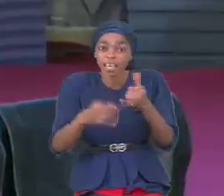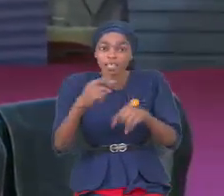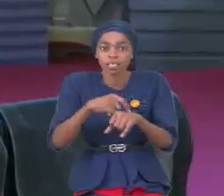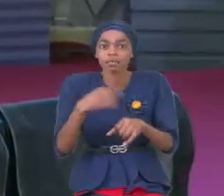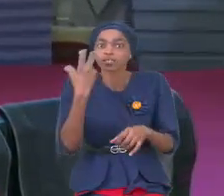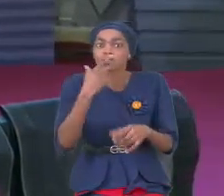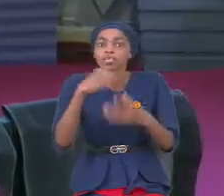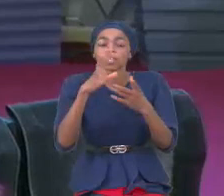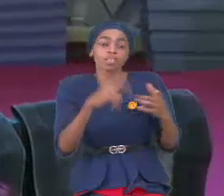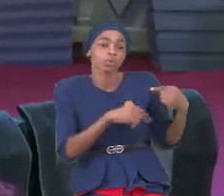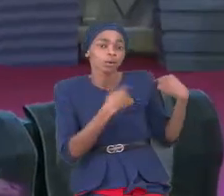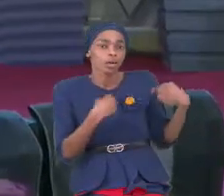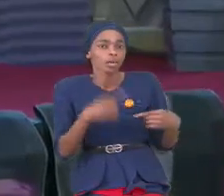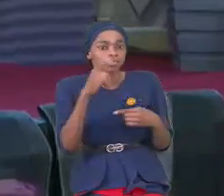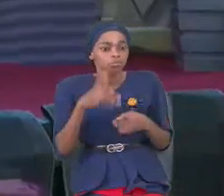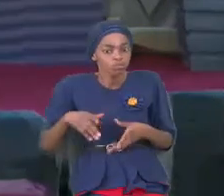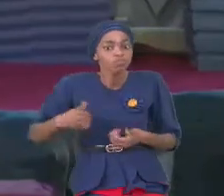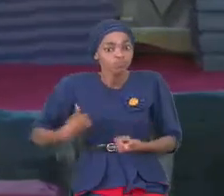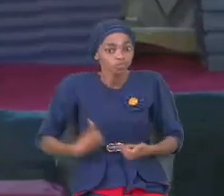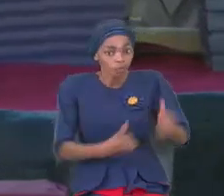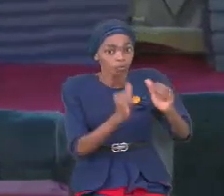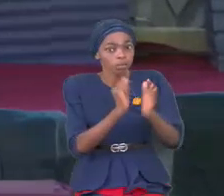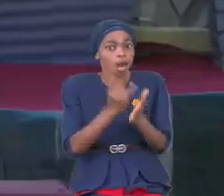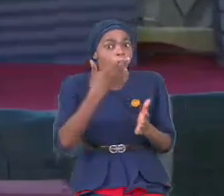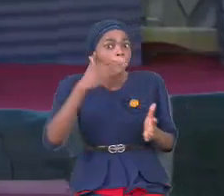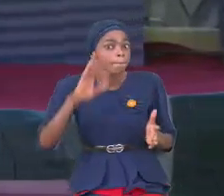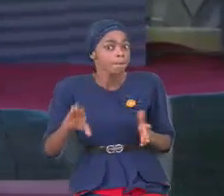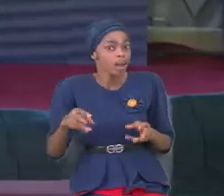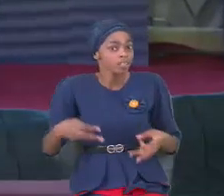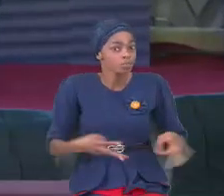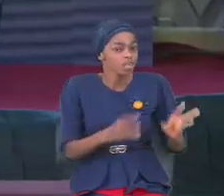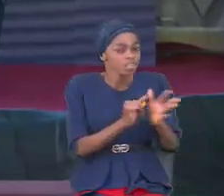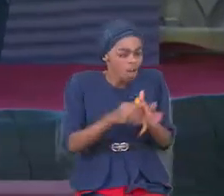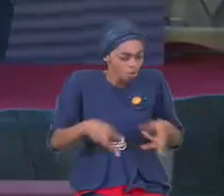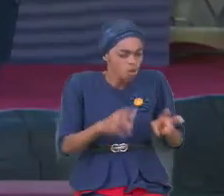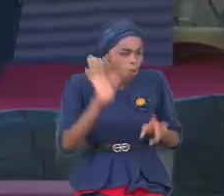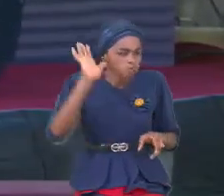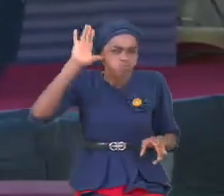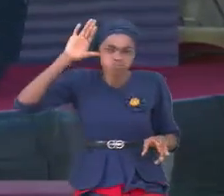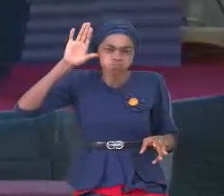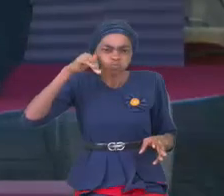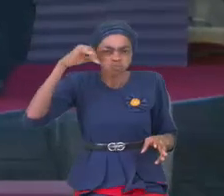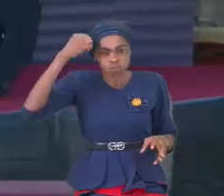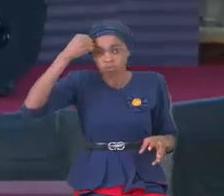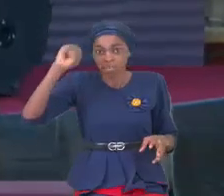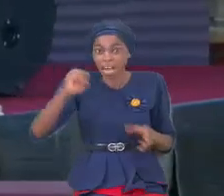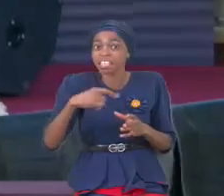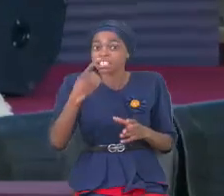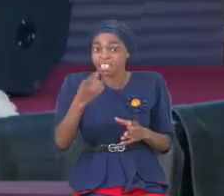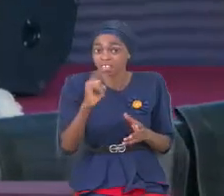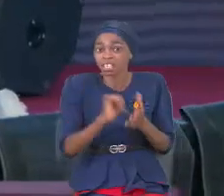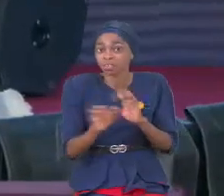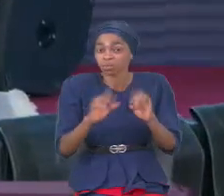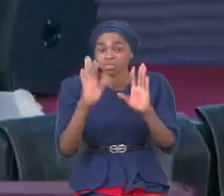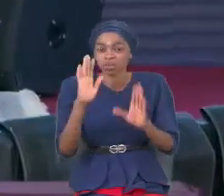in that broad way, in that evil way, in that way of rebellion and disobedience, and nothing will happen. They that